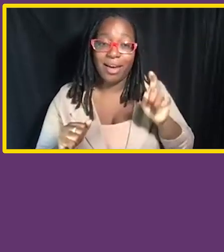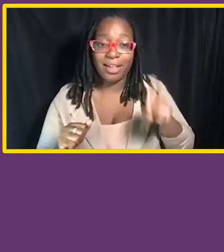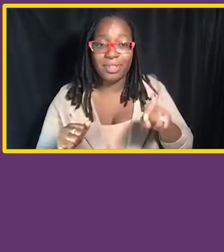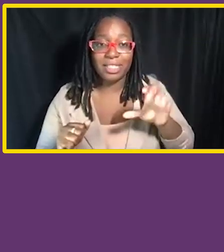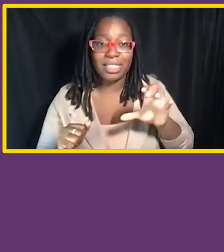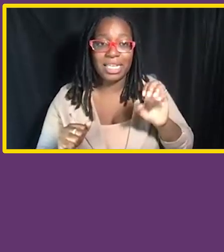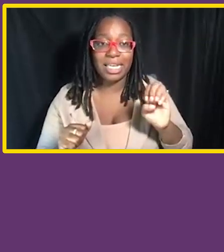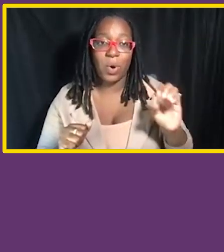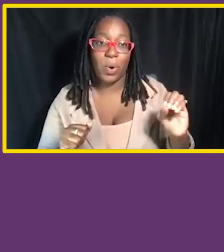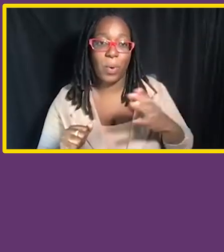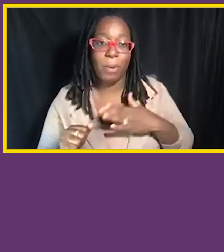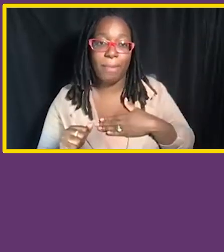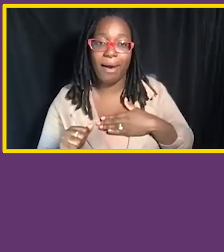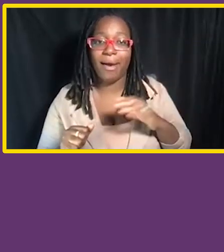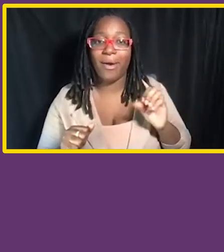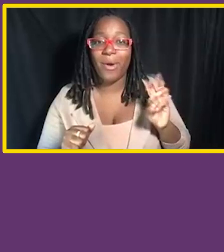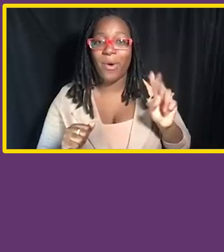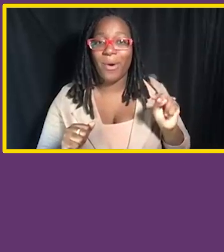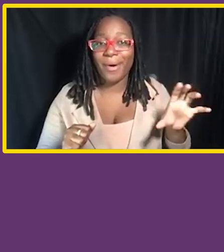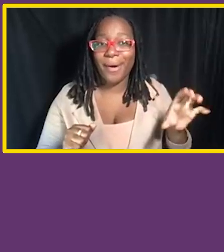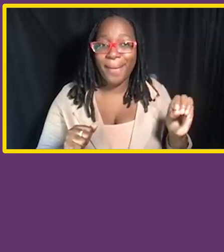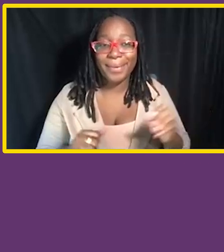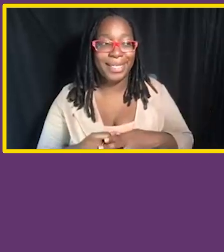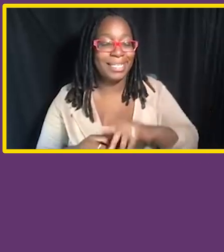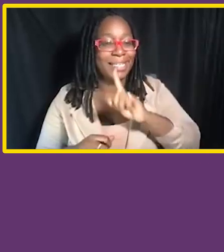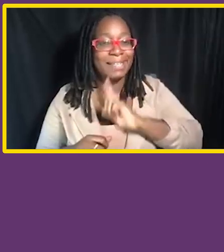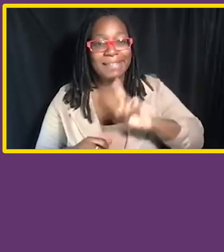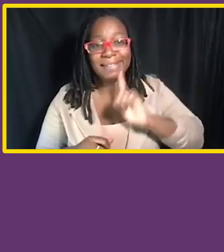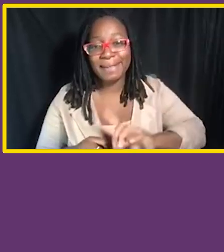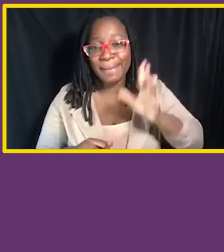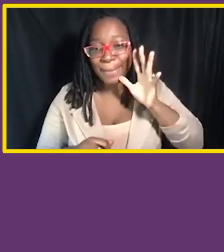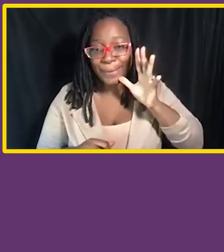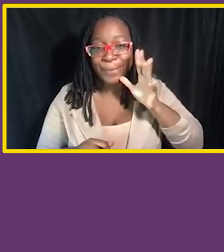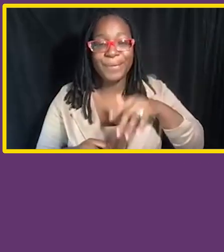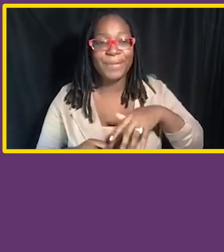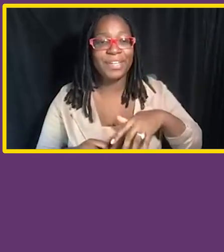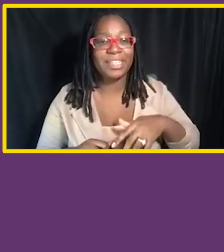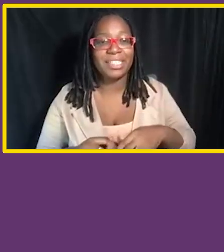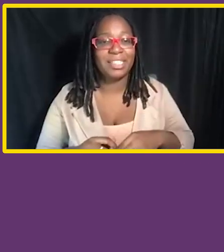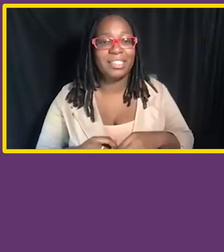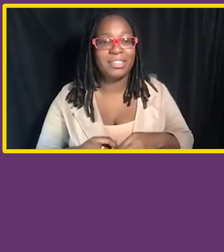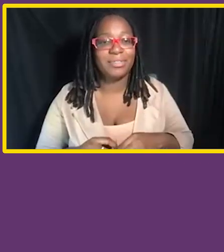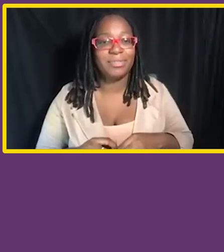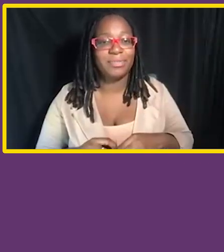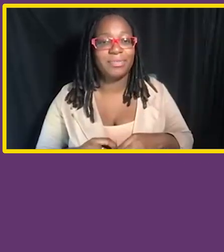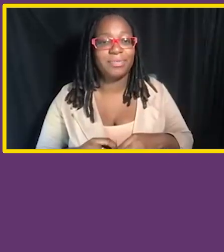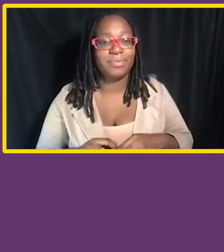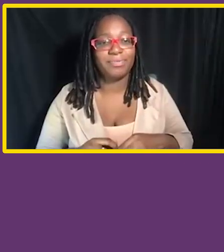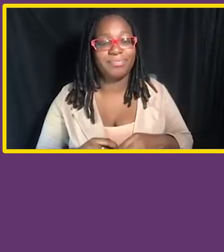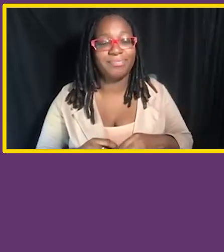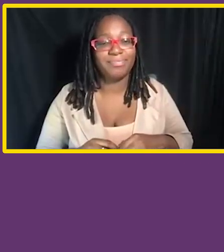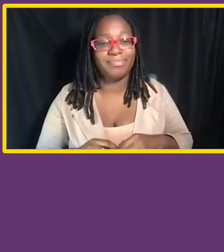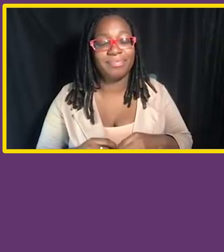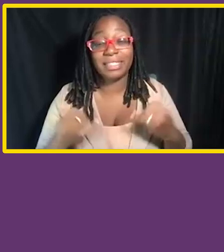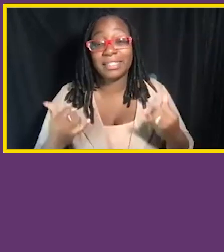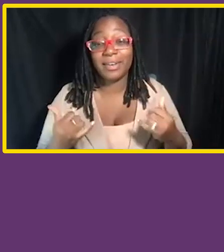of my own company. I had to be, you know, single mother, right? Like, you know, because now I